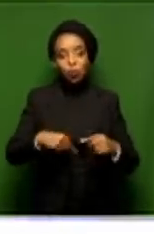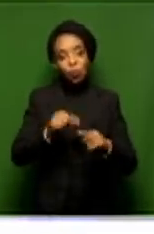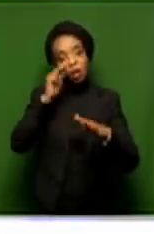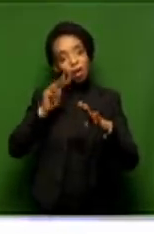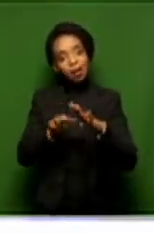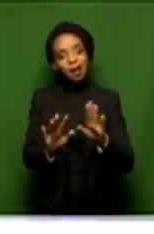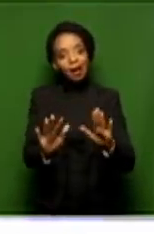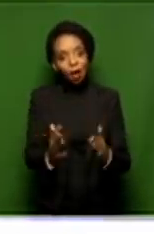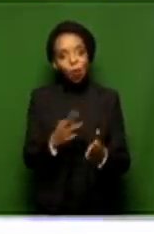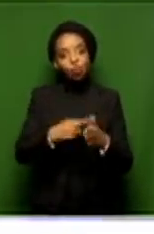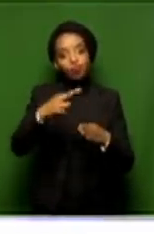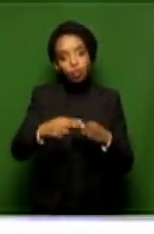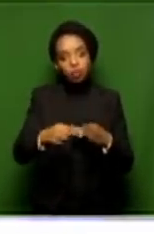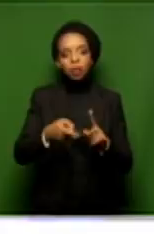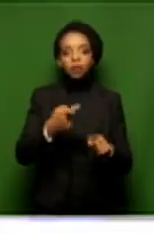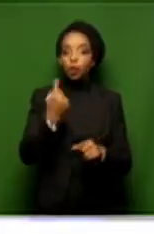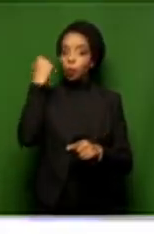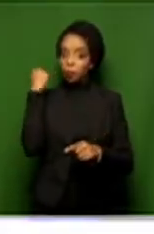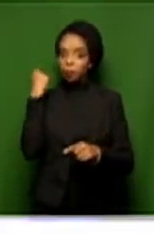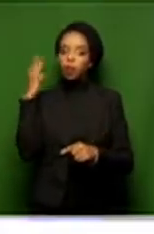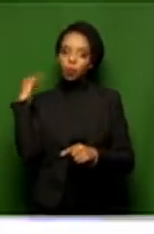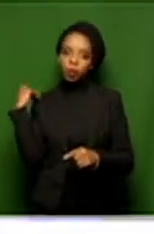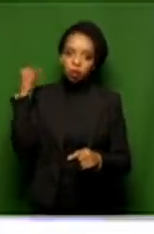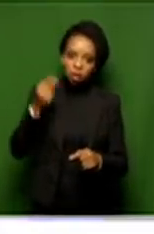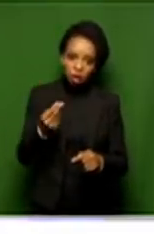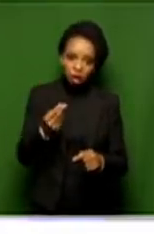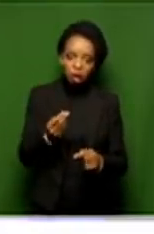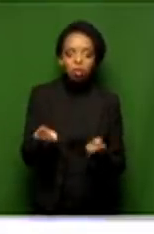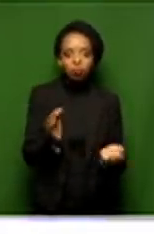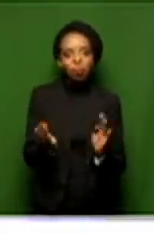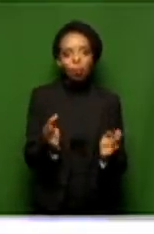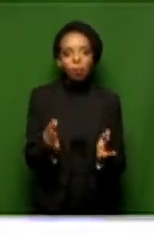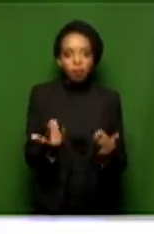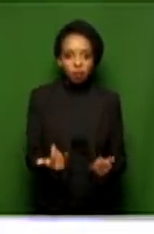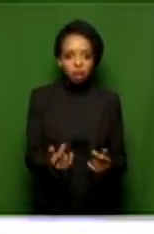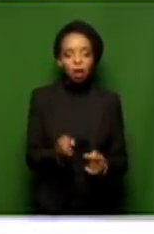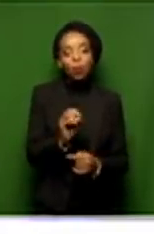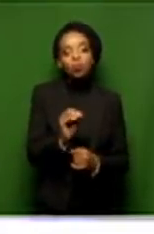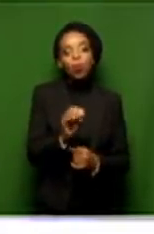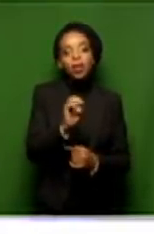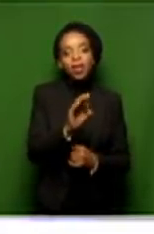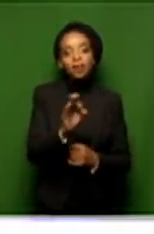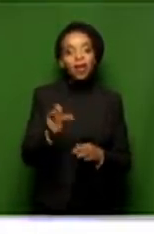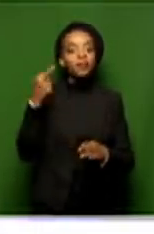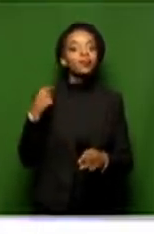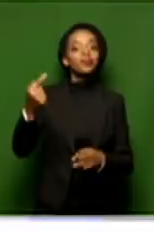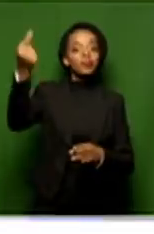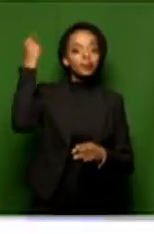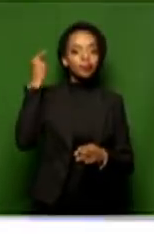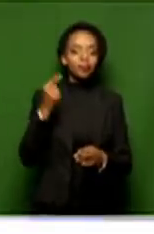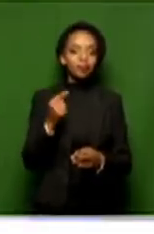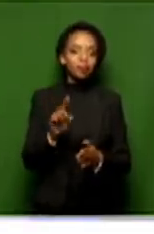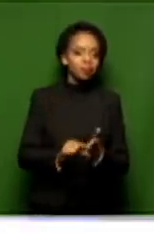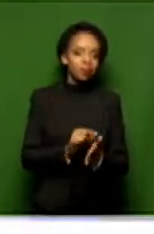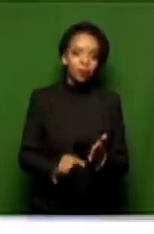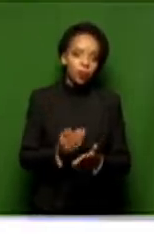to cluster, and once we have those clusters, we then take results. So they had not been there. So our margin of error was